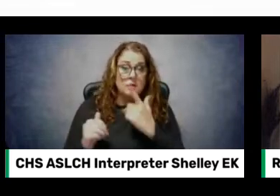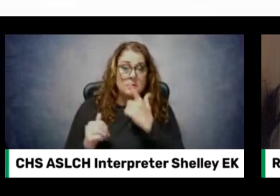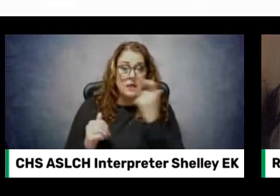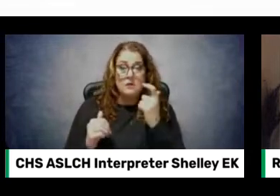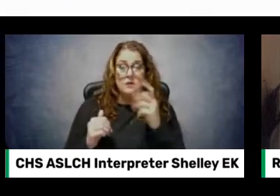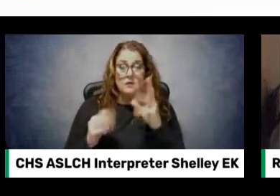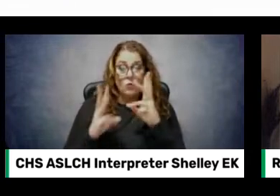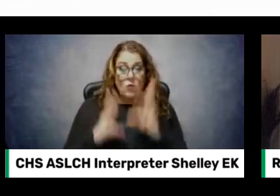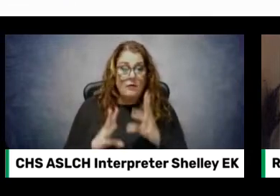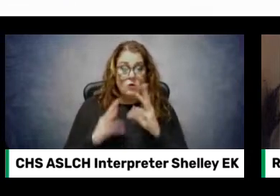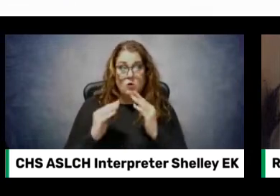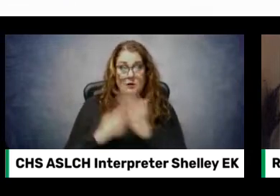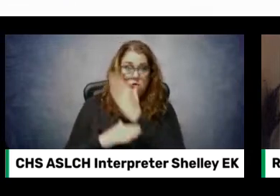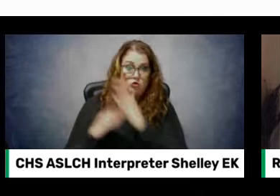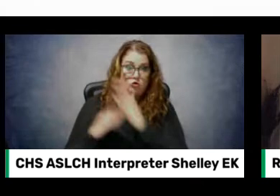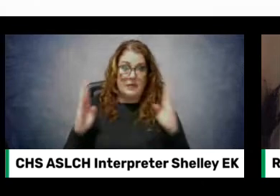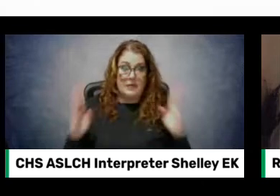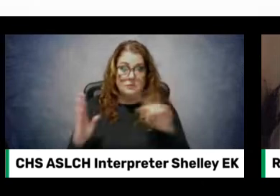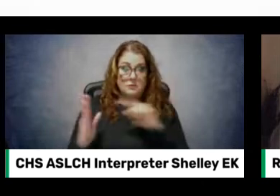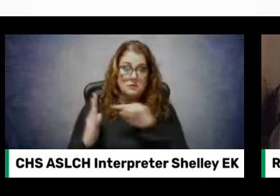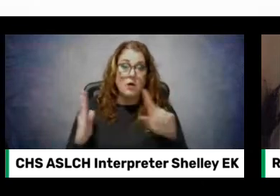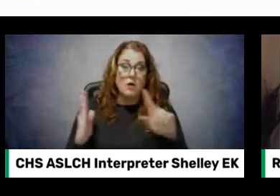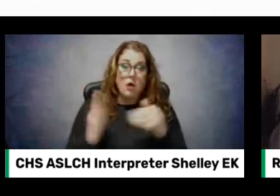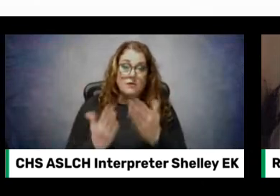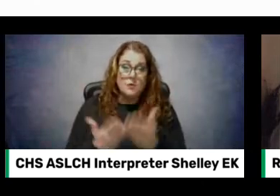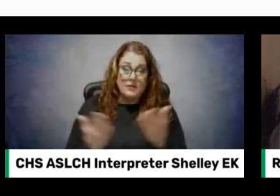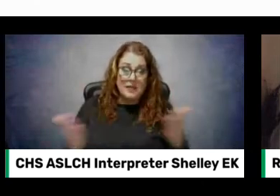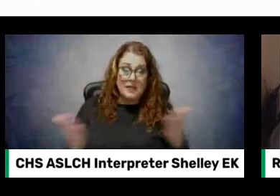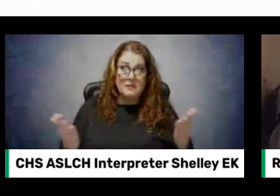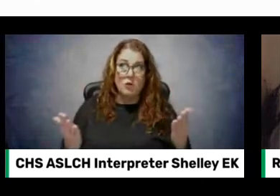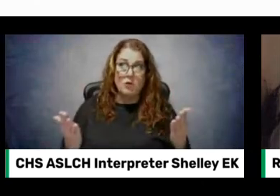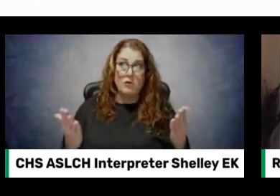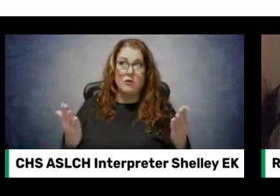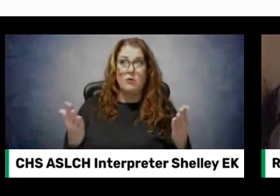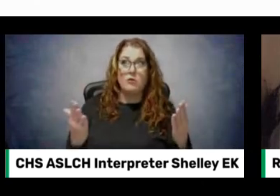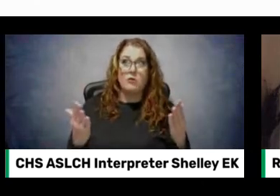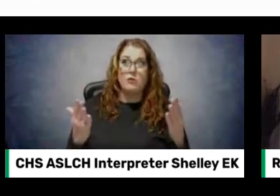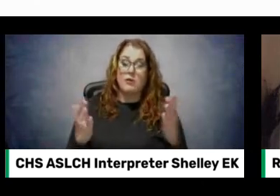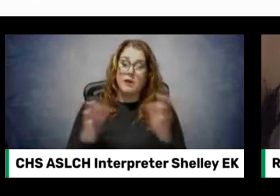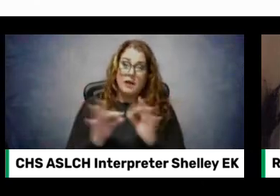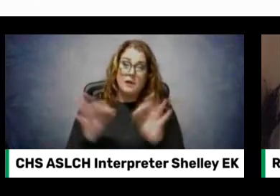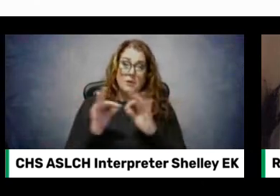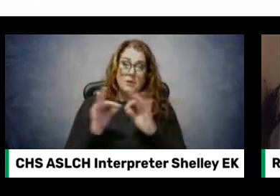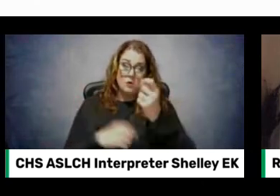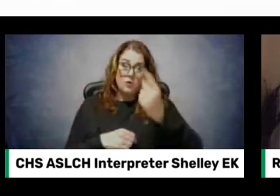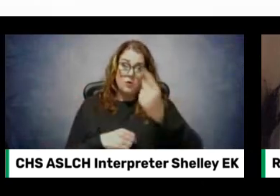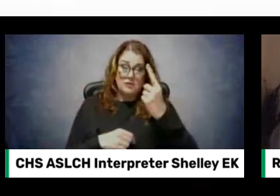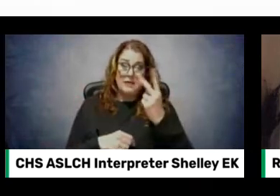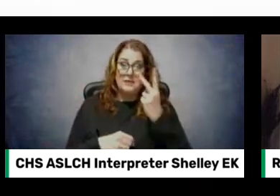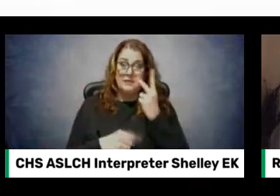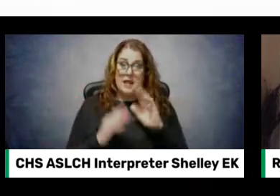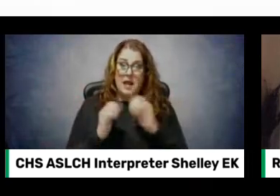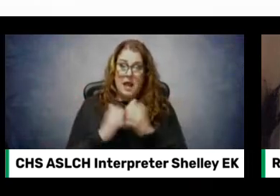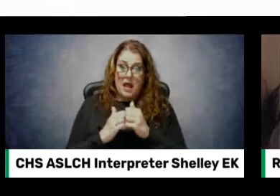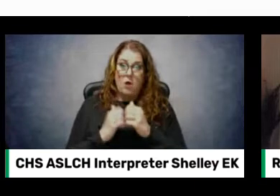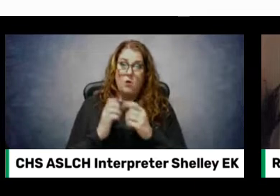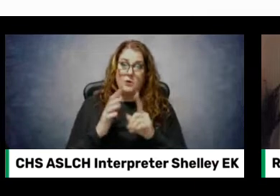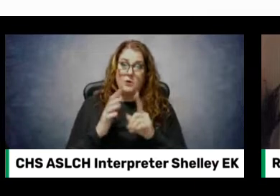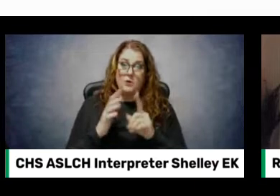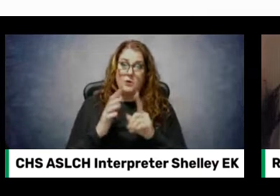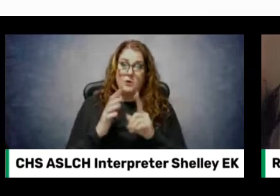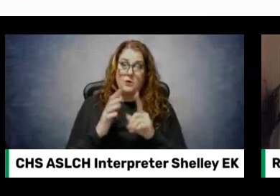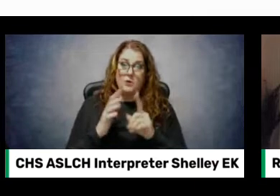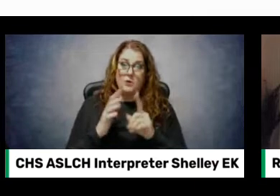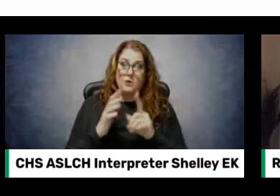weather extremes. All of those things are imperative to understand and to see how they're manifesting